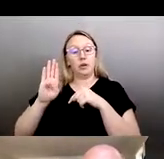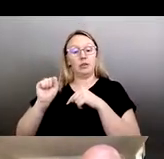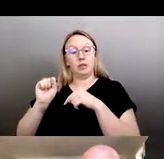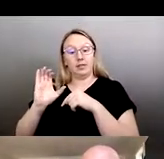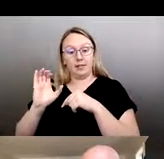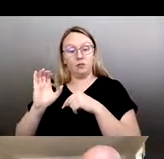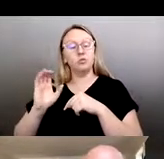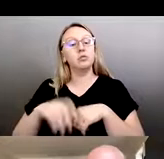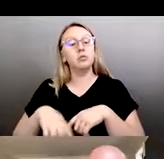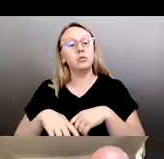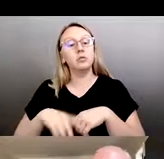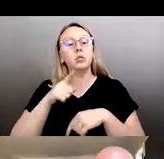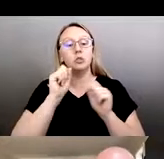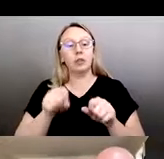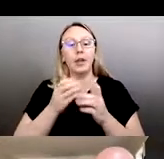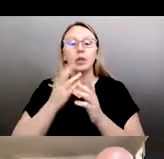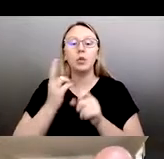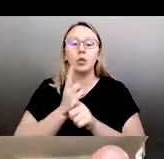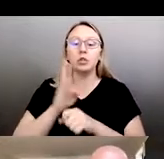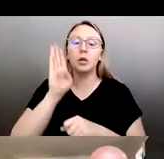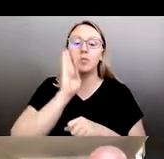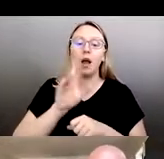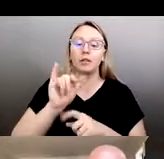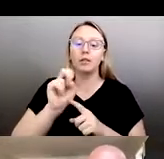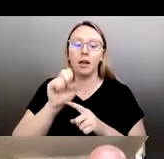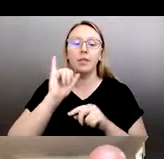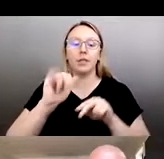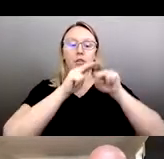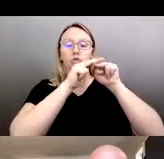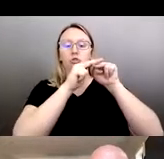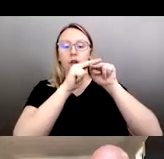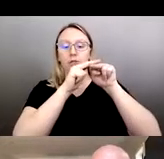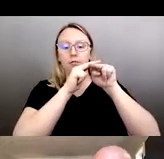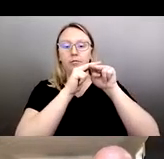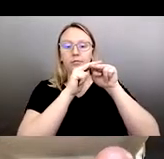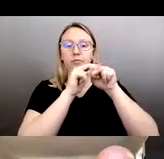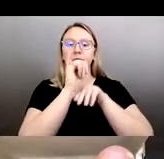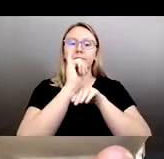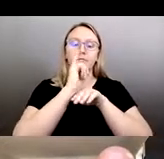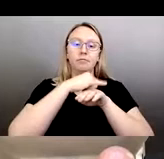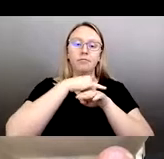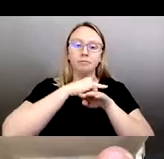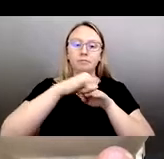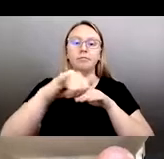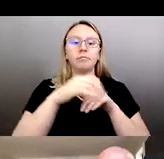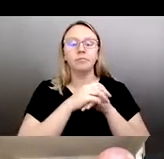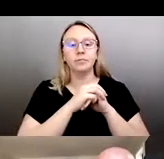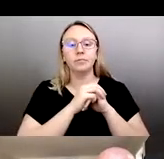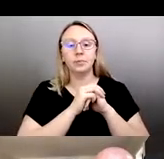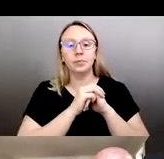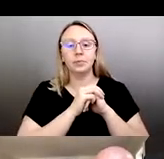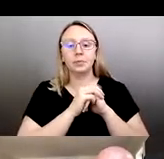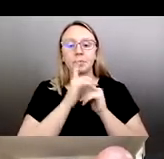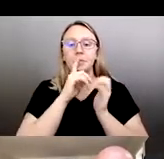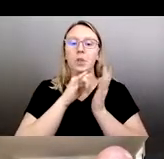the Brown Line, the elevated train, taking it about 25 minutes north to Armitage. This would give you a really fantastic